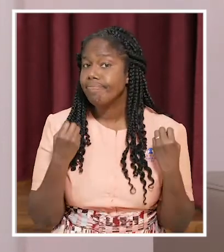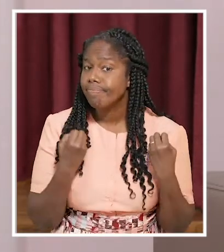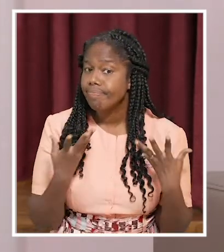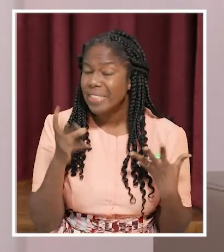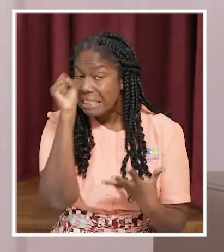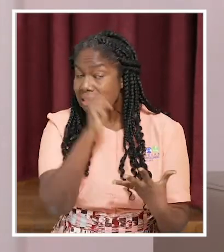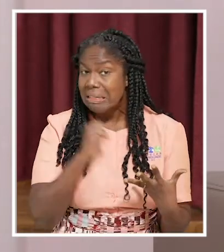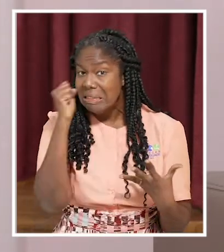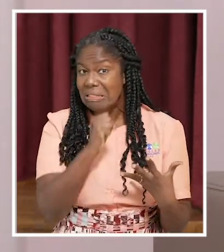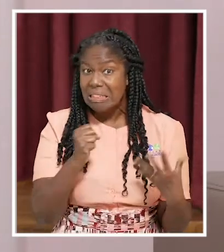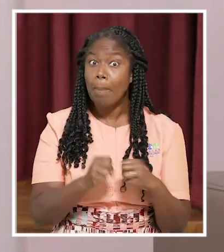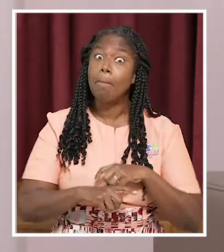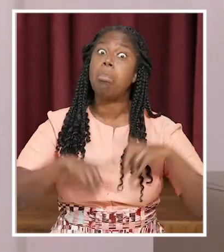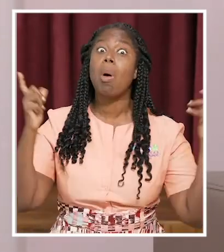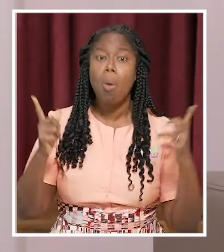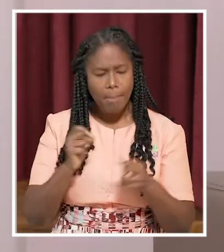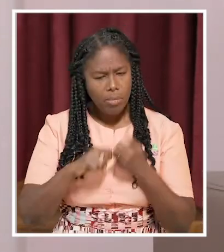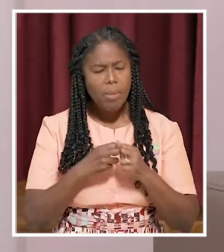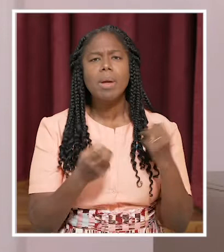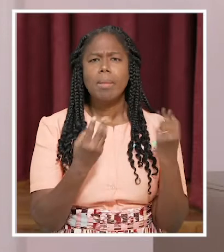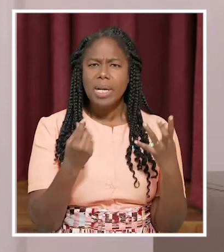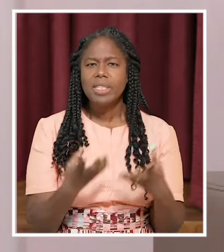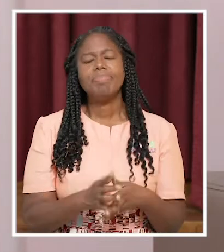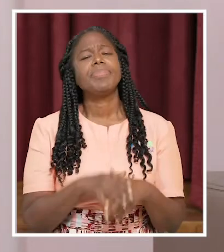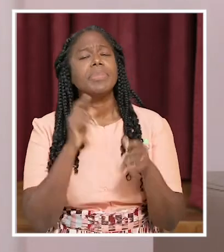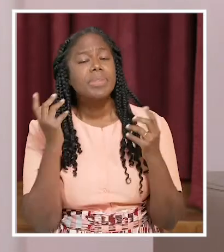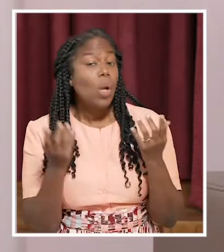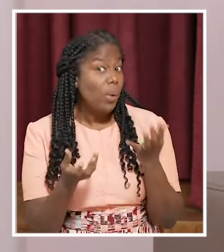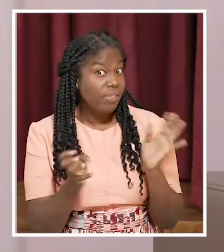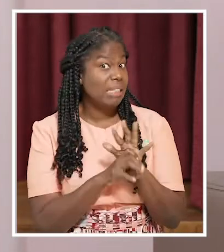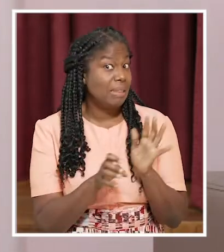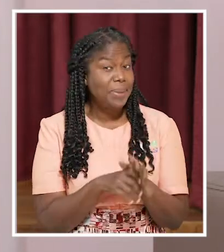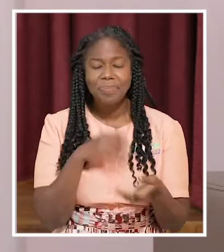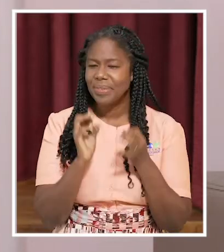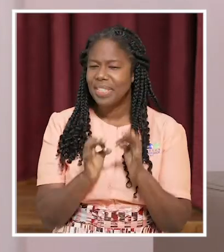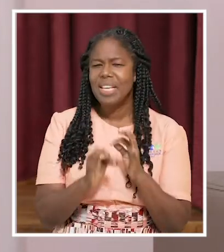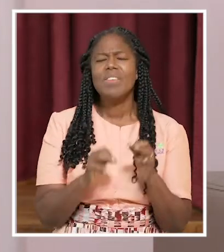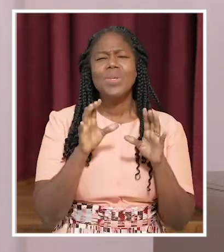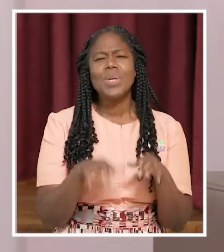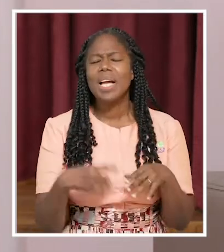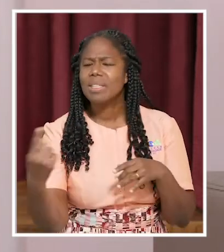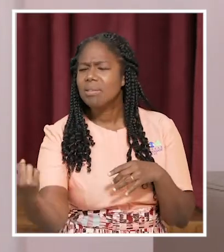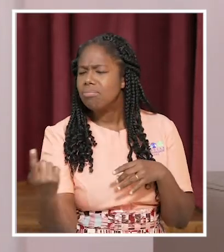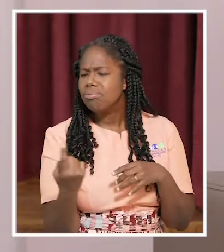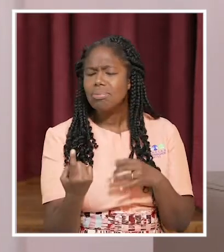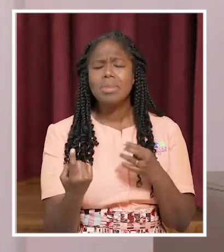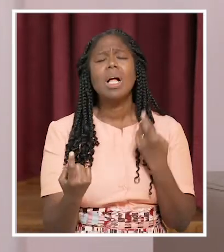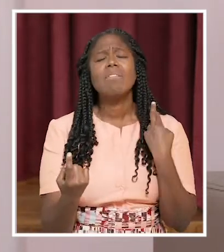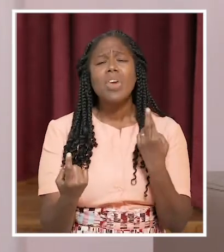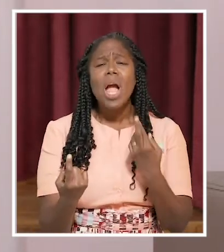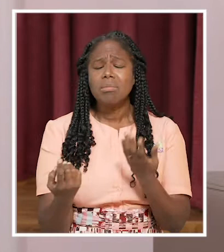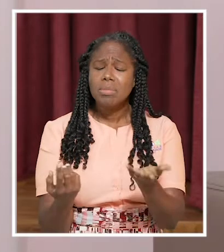persons, just finding someone to talk to can be very, very helpful. Someone who listens, someone who understands, someone